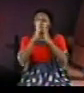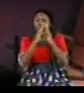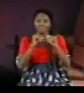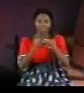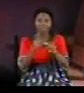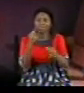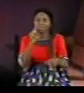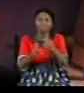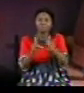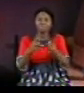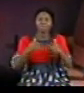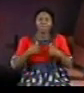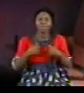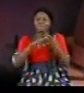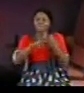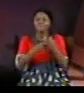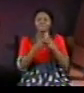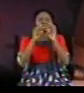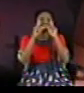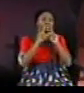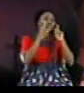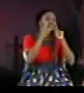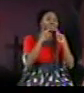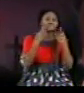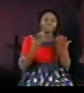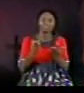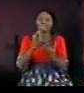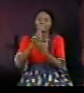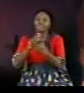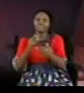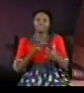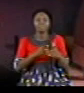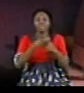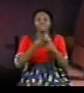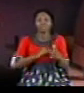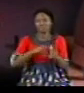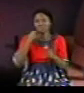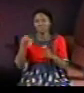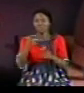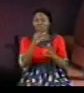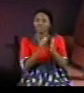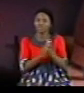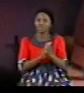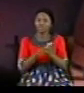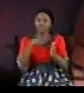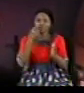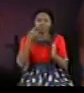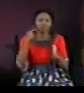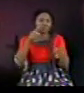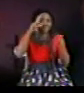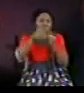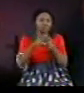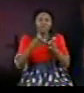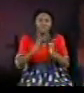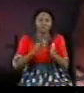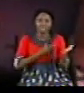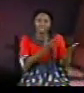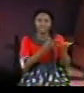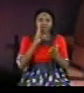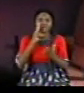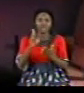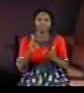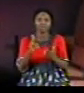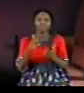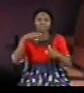started crying and they are disturbing us. Then I told them, brethren, let us carry her enter house. As we carry her